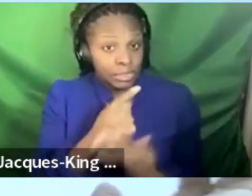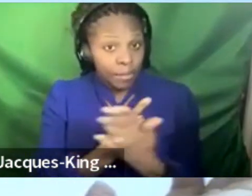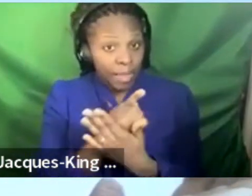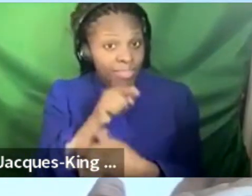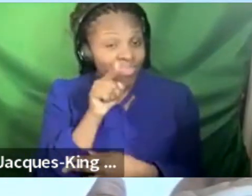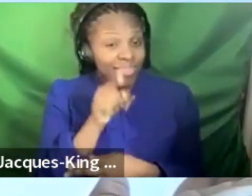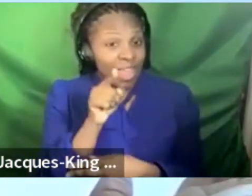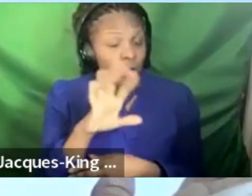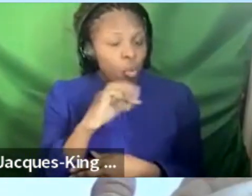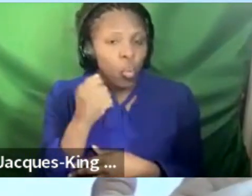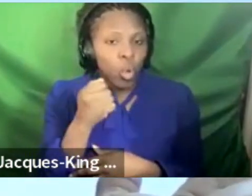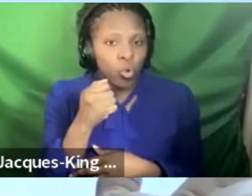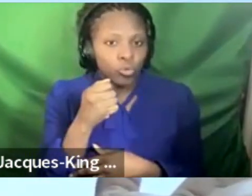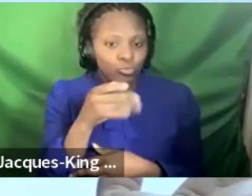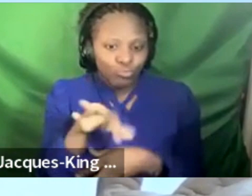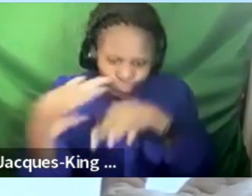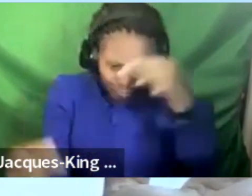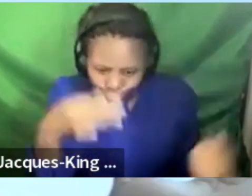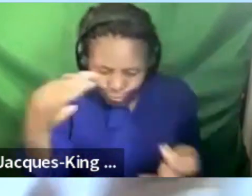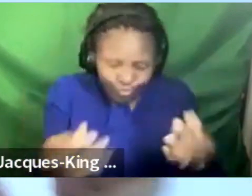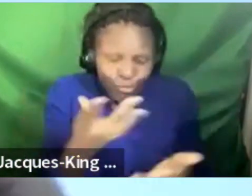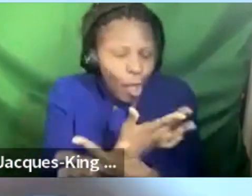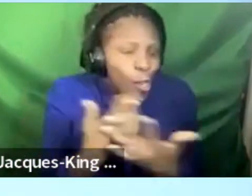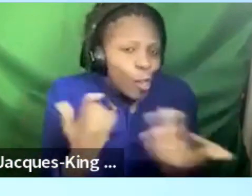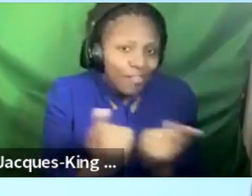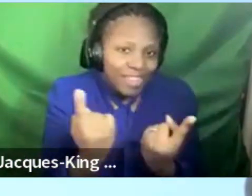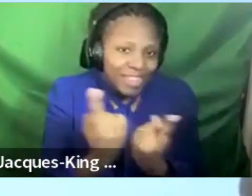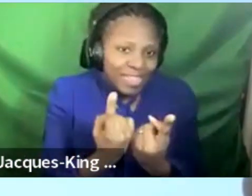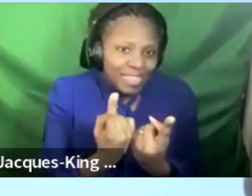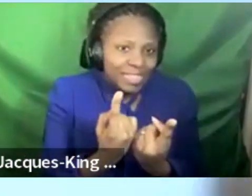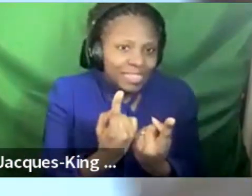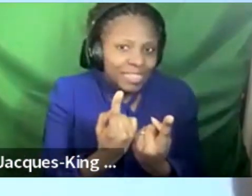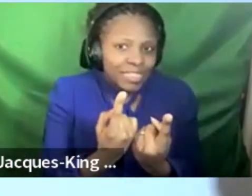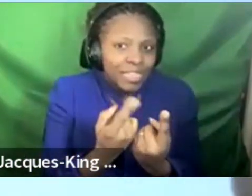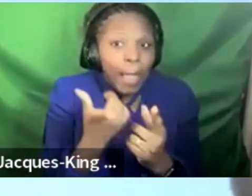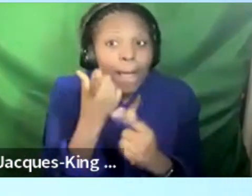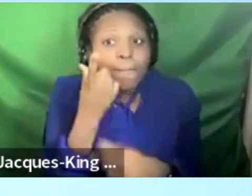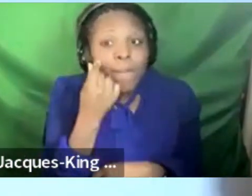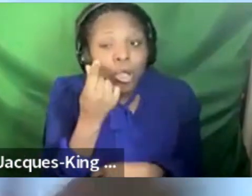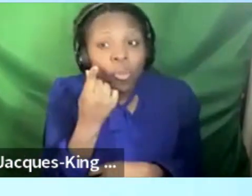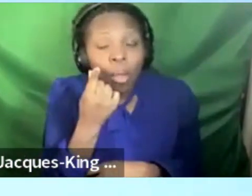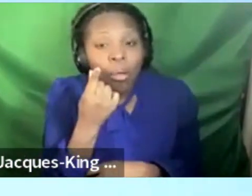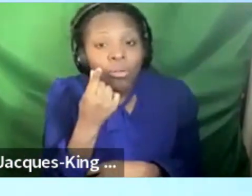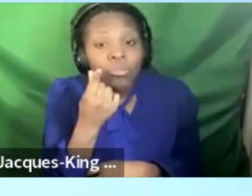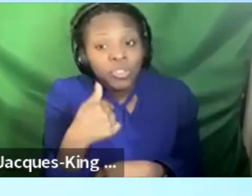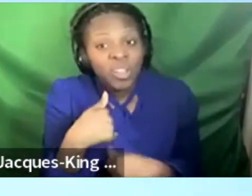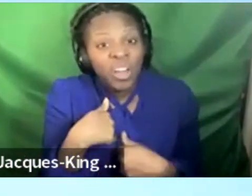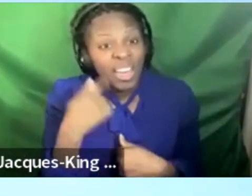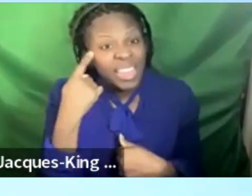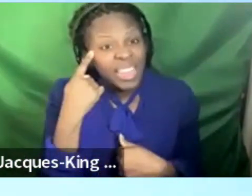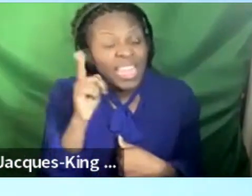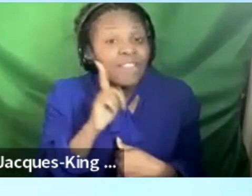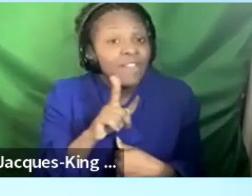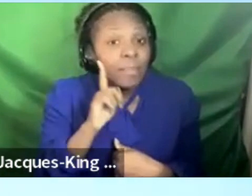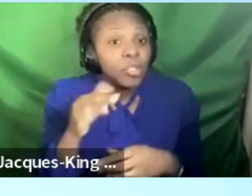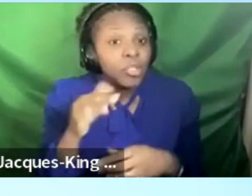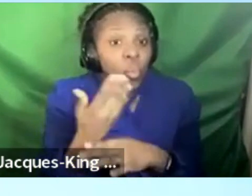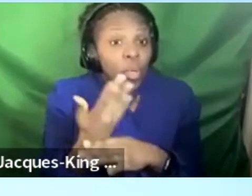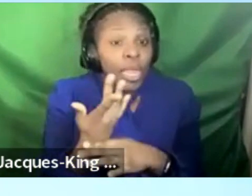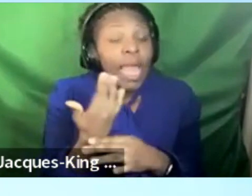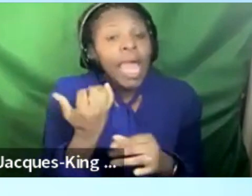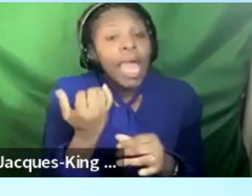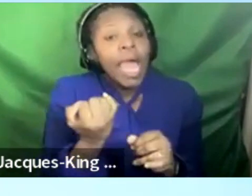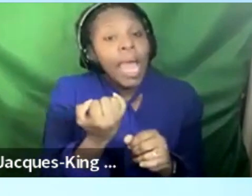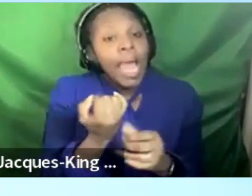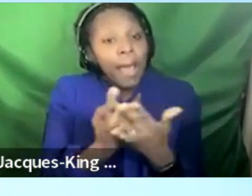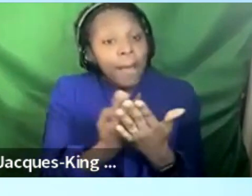then we're never going to get anywhere. Because we've all been colonized in so many different ways. And Shakespeare